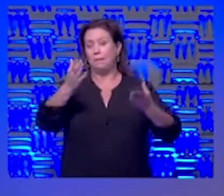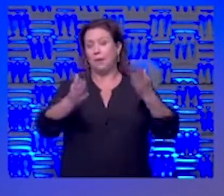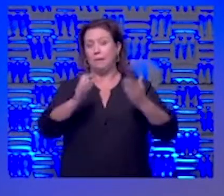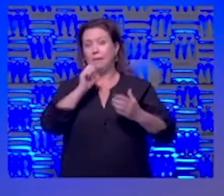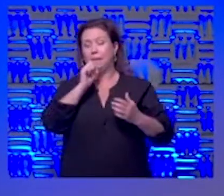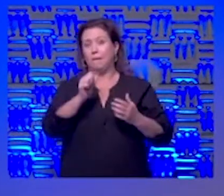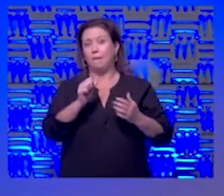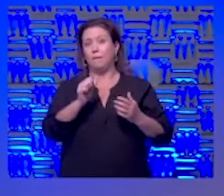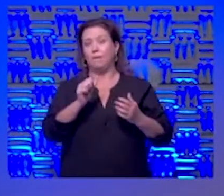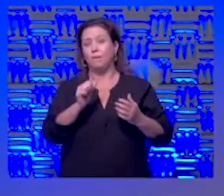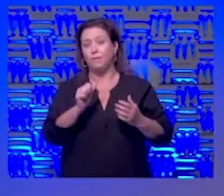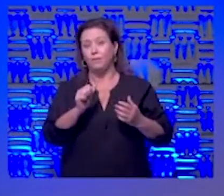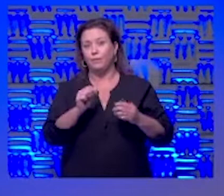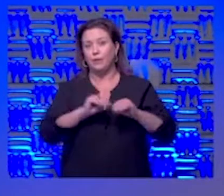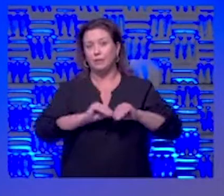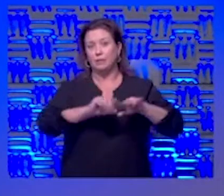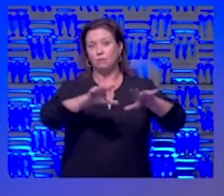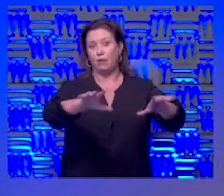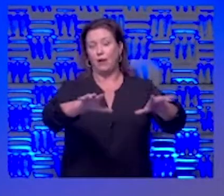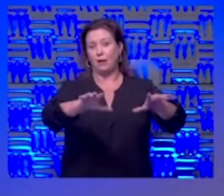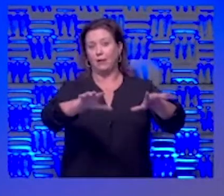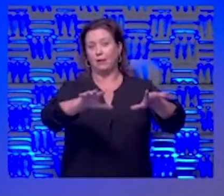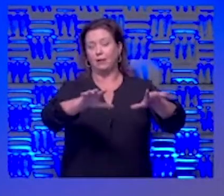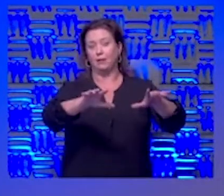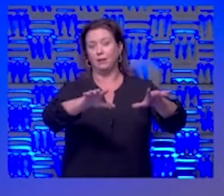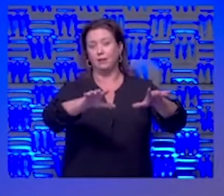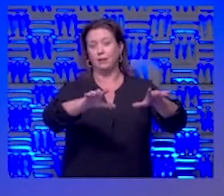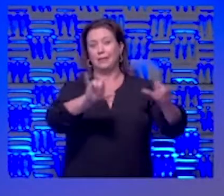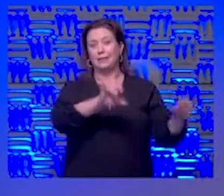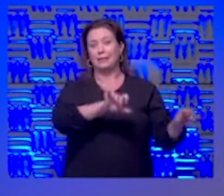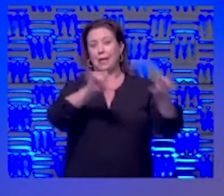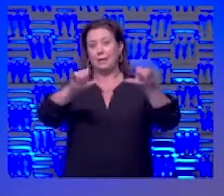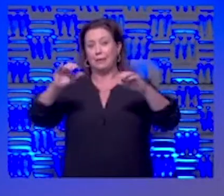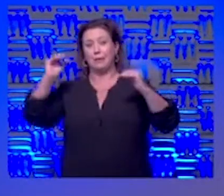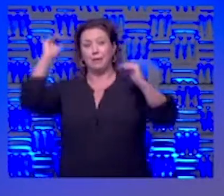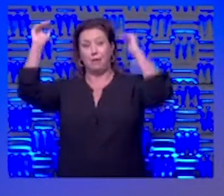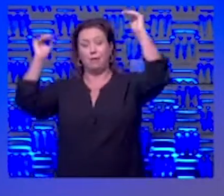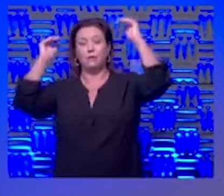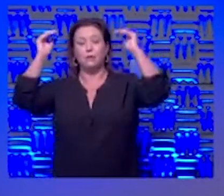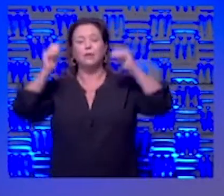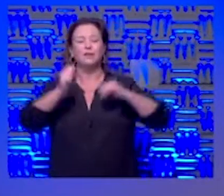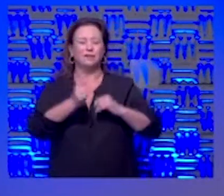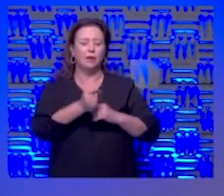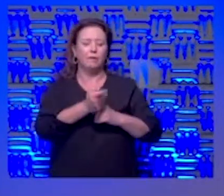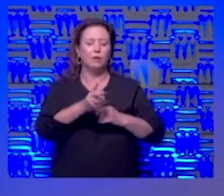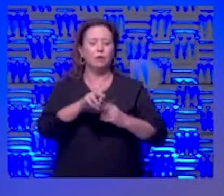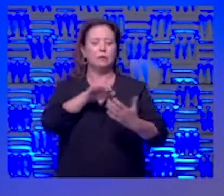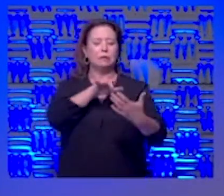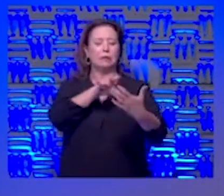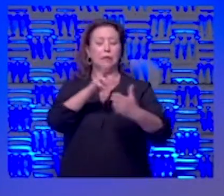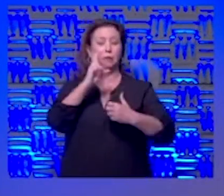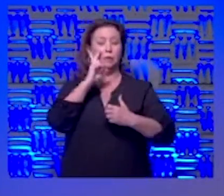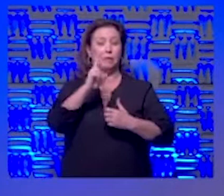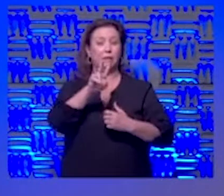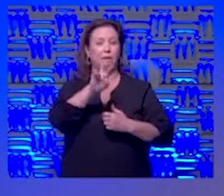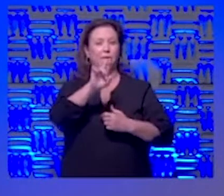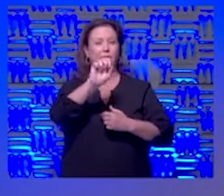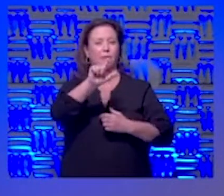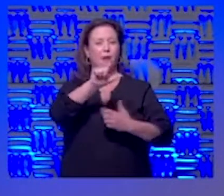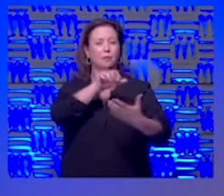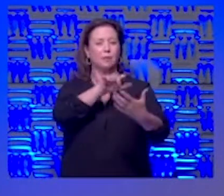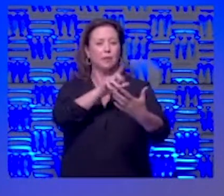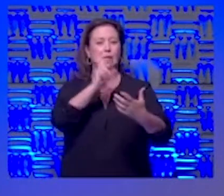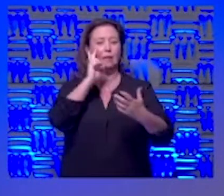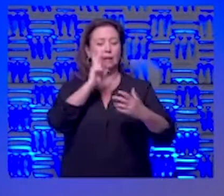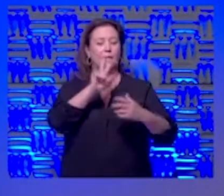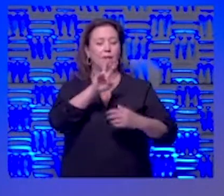don't spread it as well as adults, but from a few viral studies, we know that they can produce the same amount